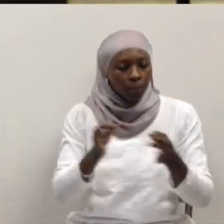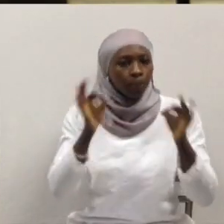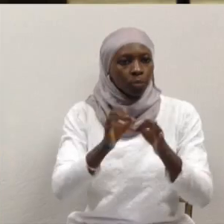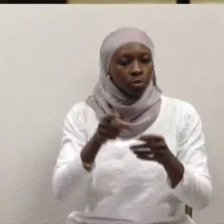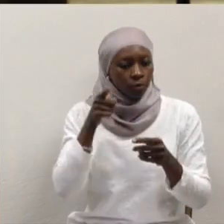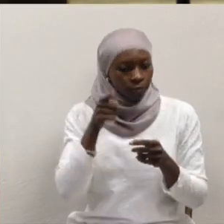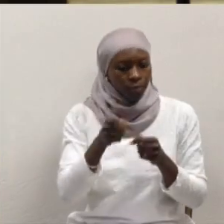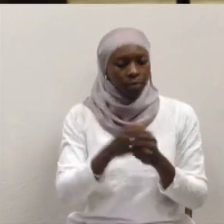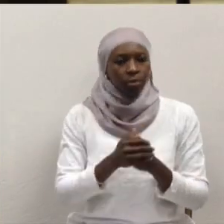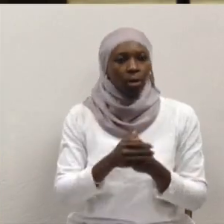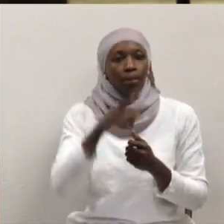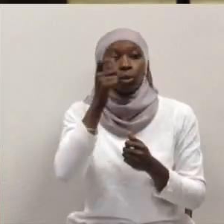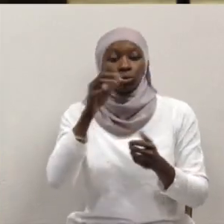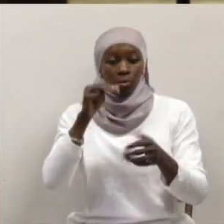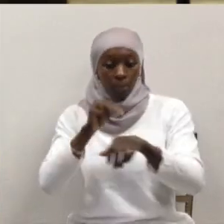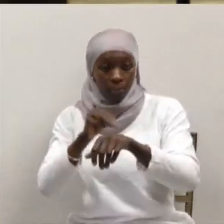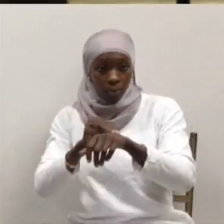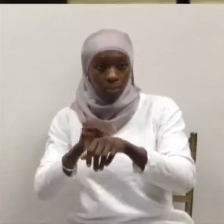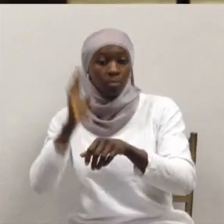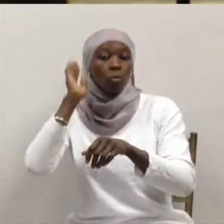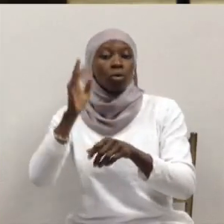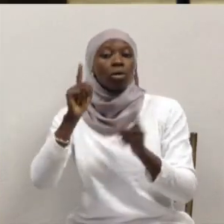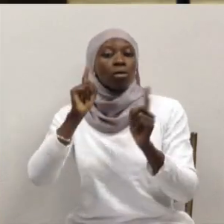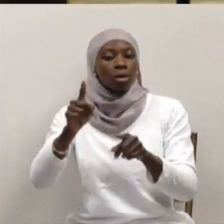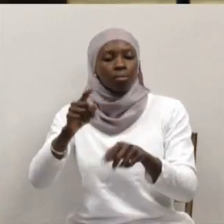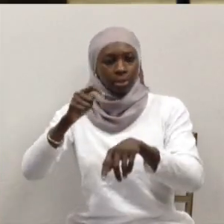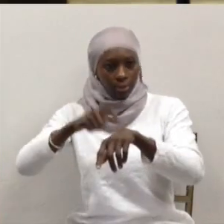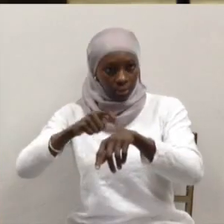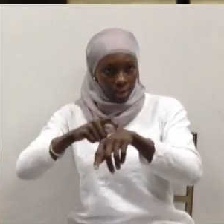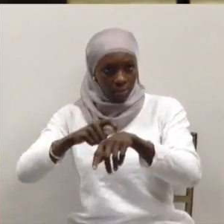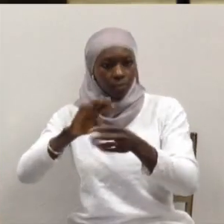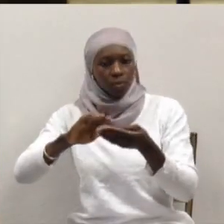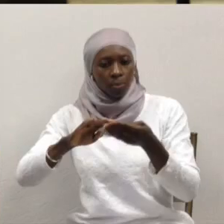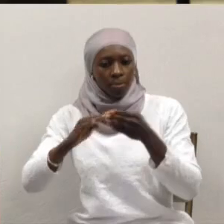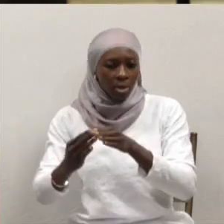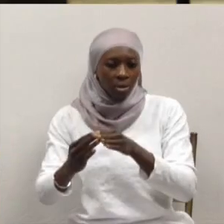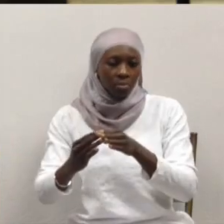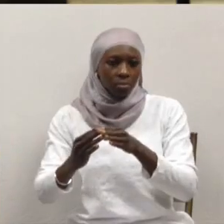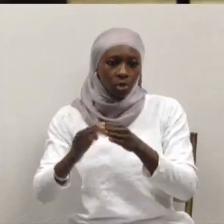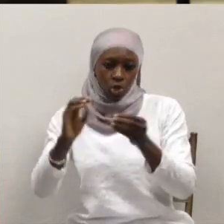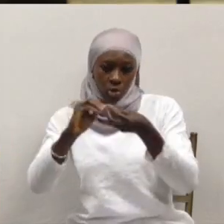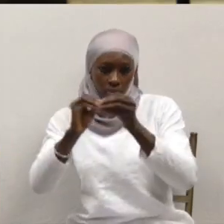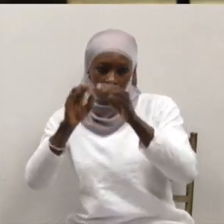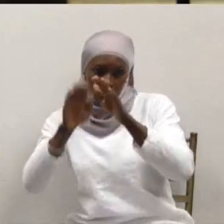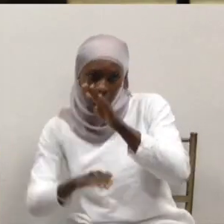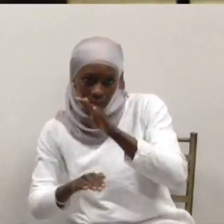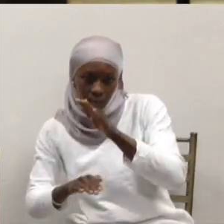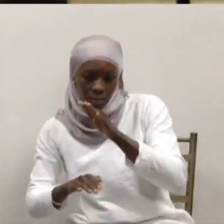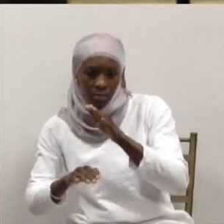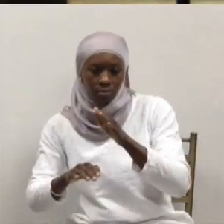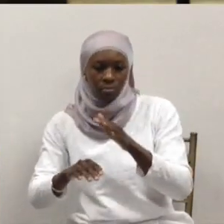this? Because Muslims will come at times to become less in number, less